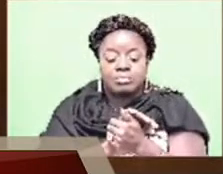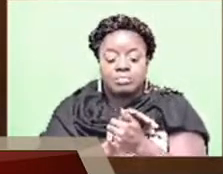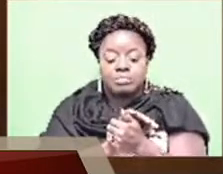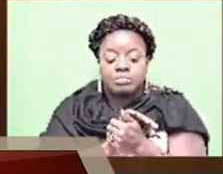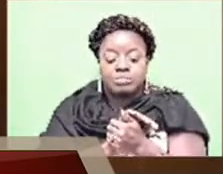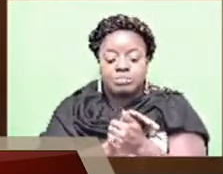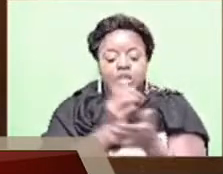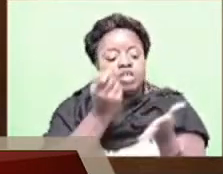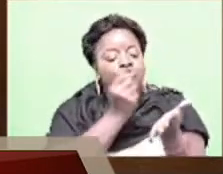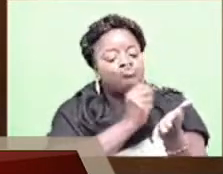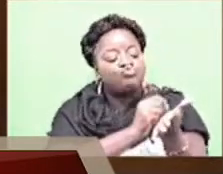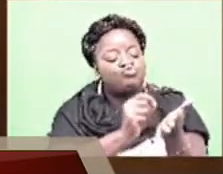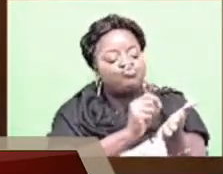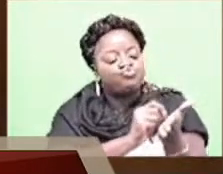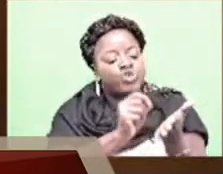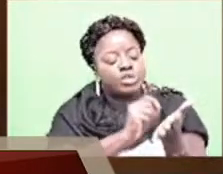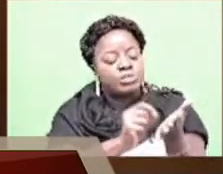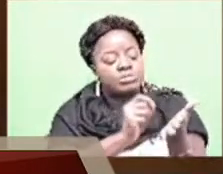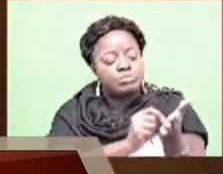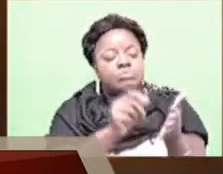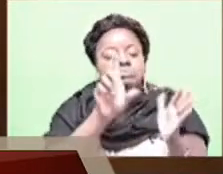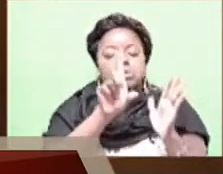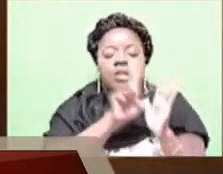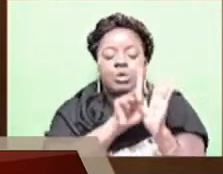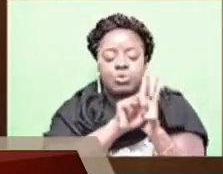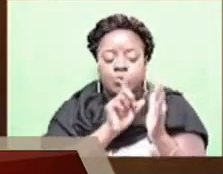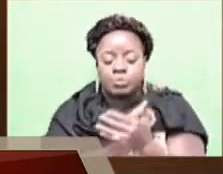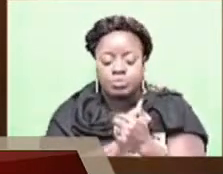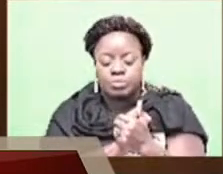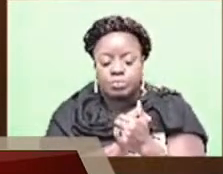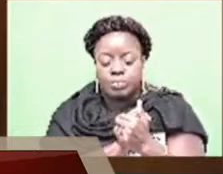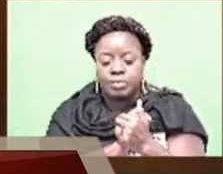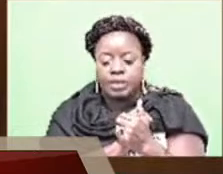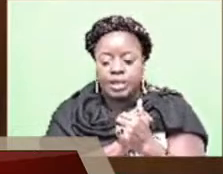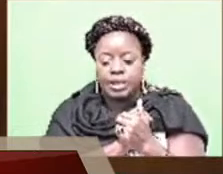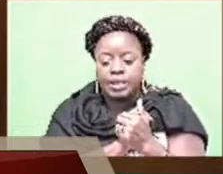law. And what is it that we propose? The